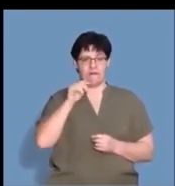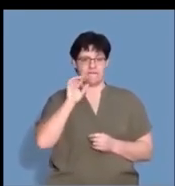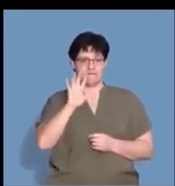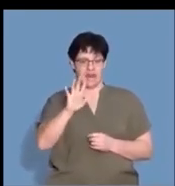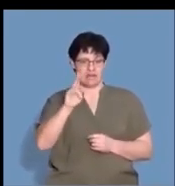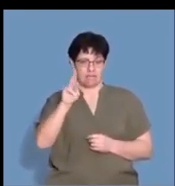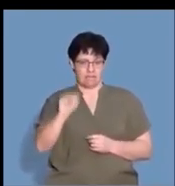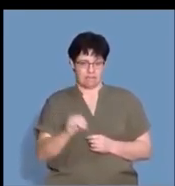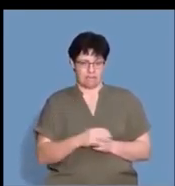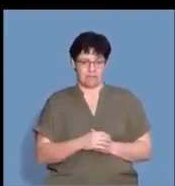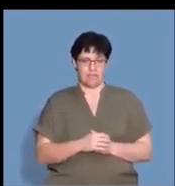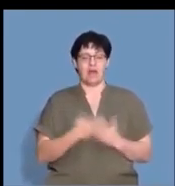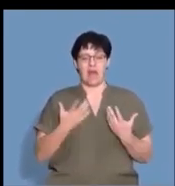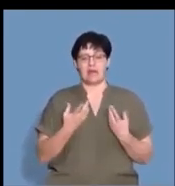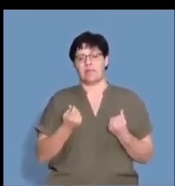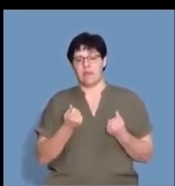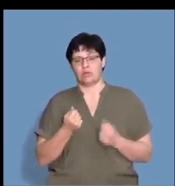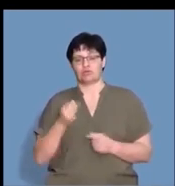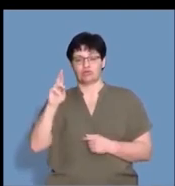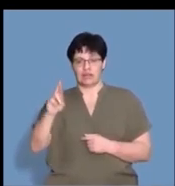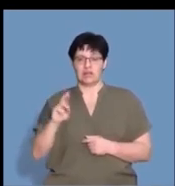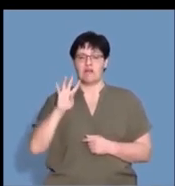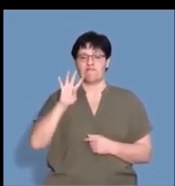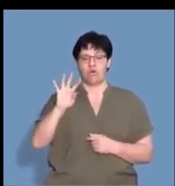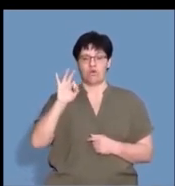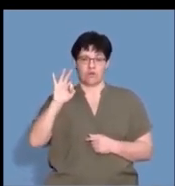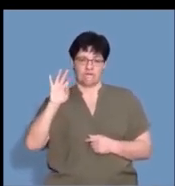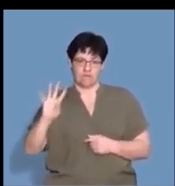383,5 kilometers, and the amount of Rand I had was